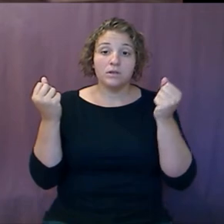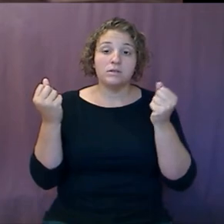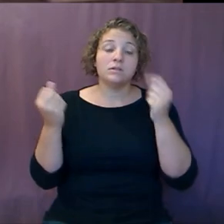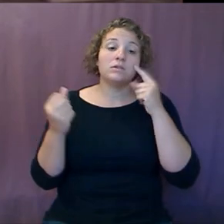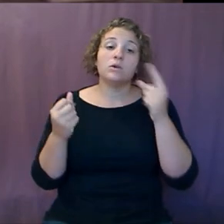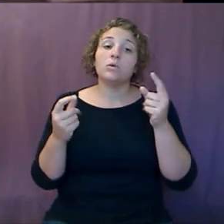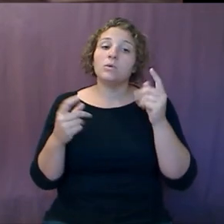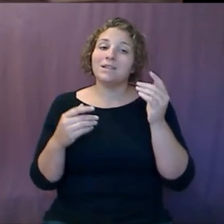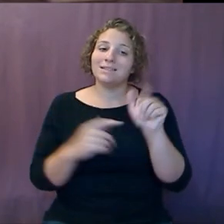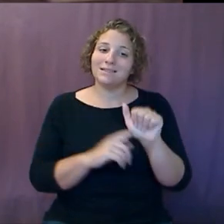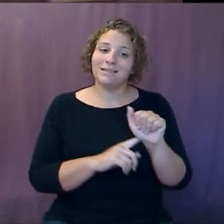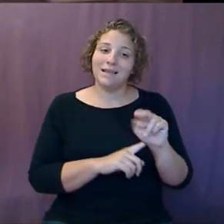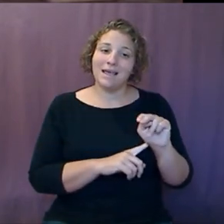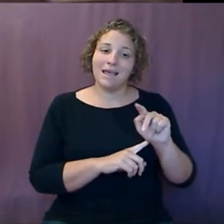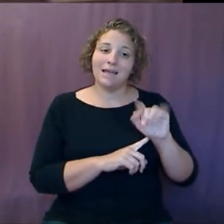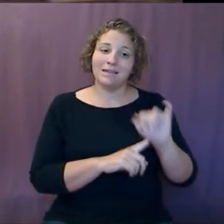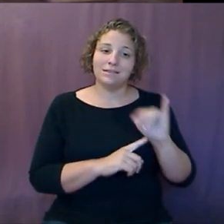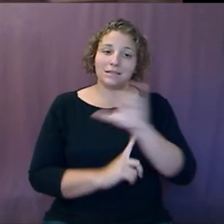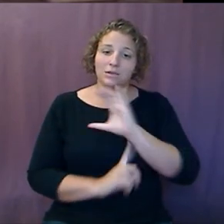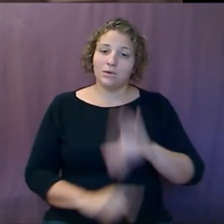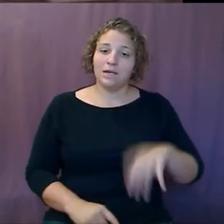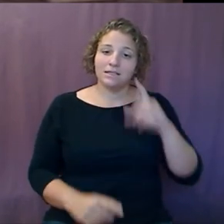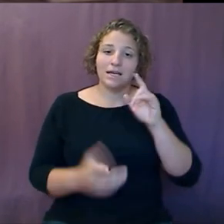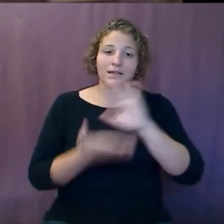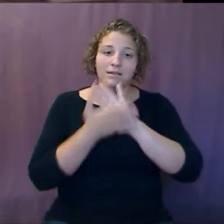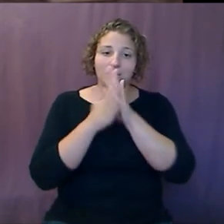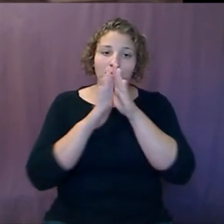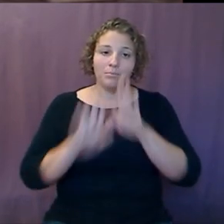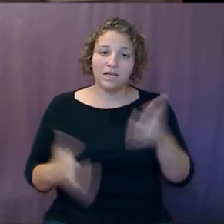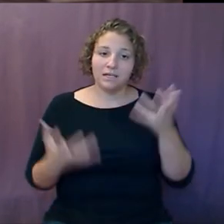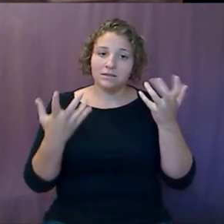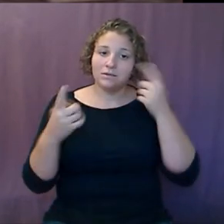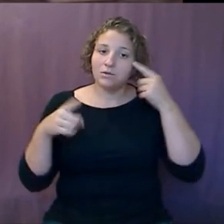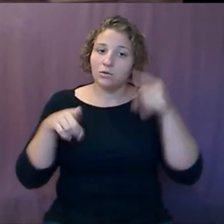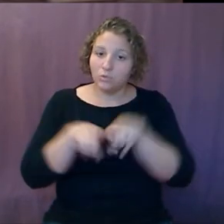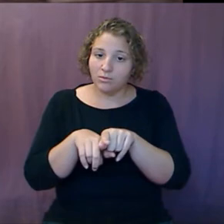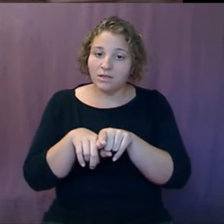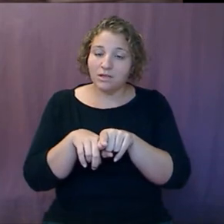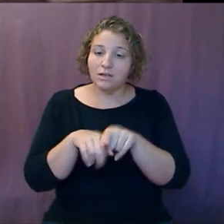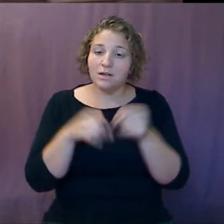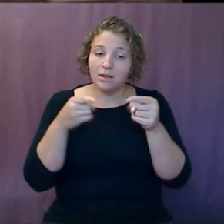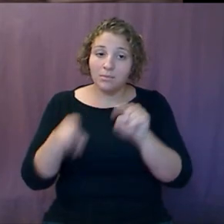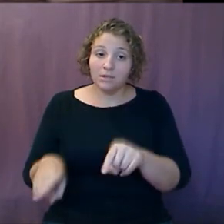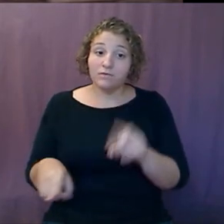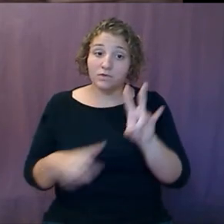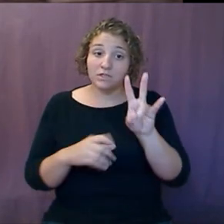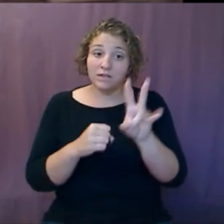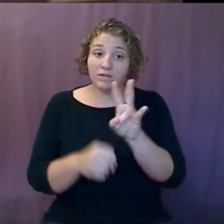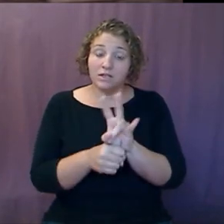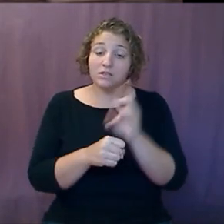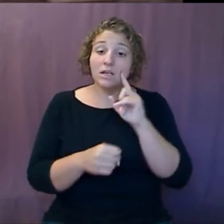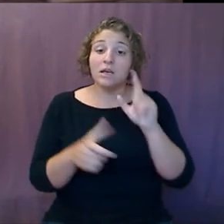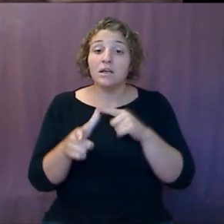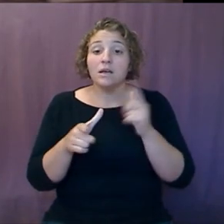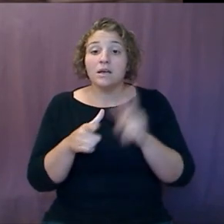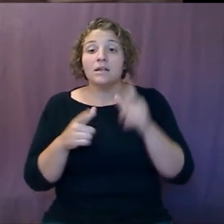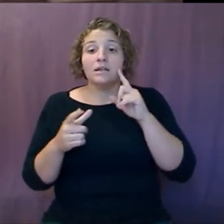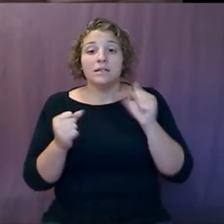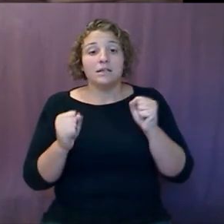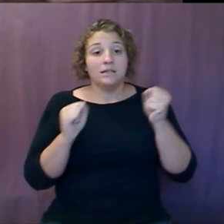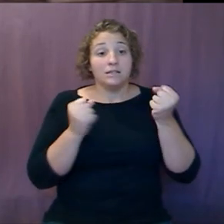years it would seem sometime after that peace agreement he suffers an assassination attempt some feel he actually dies